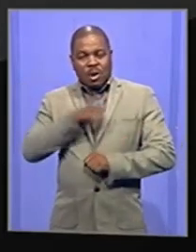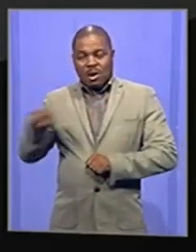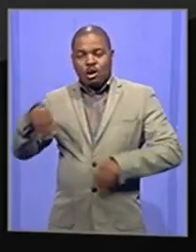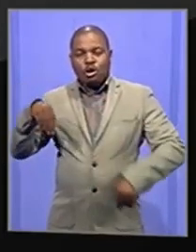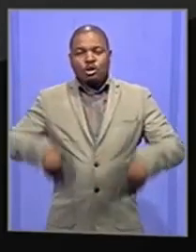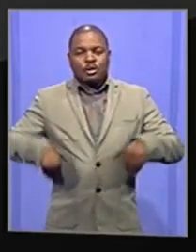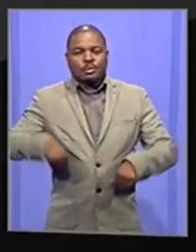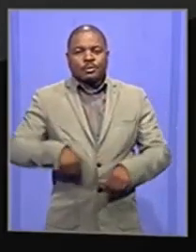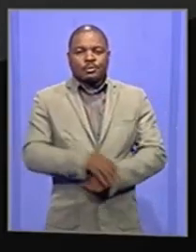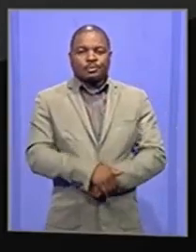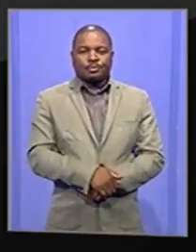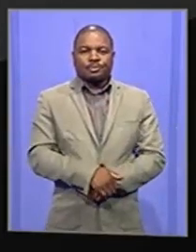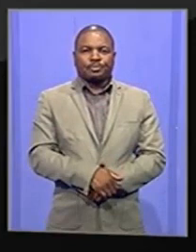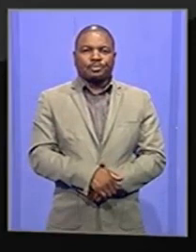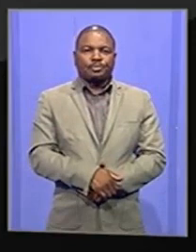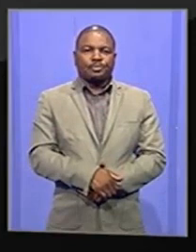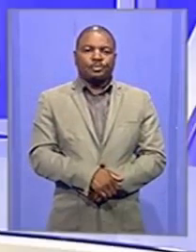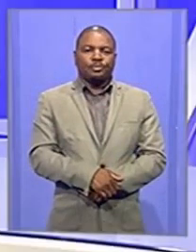corruption.